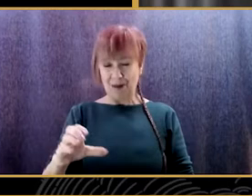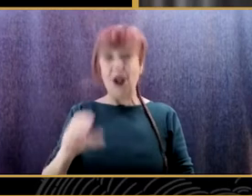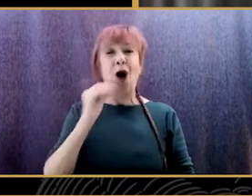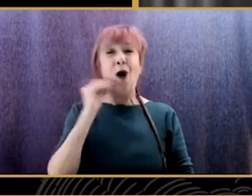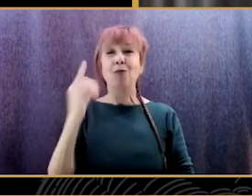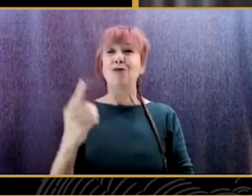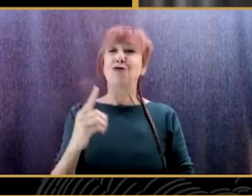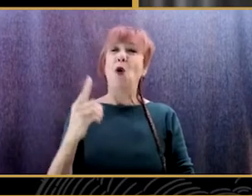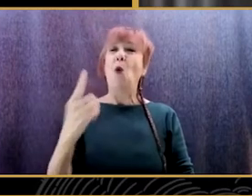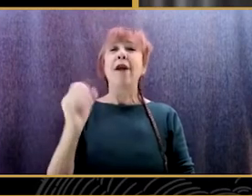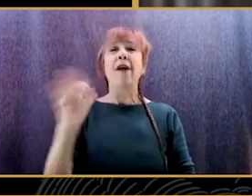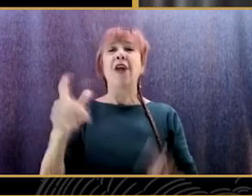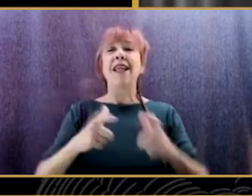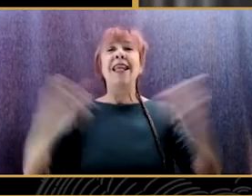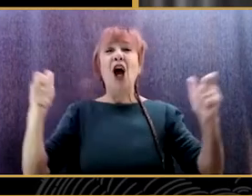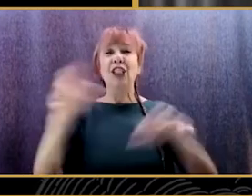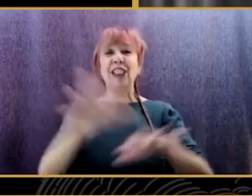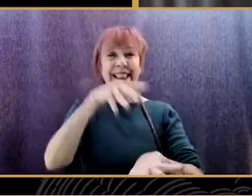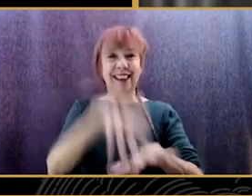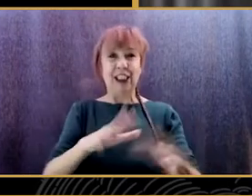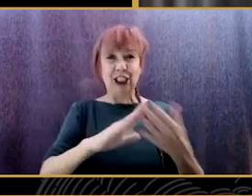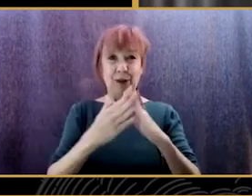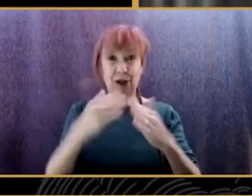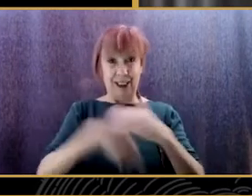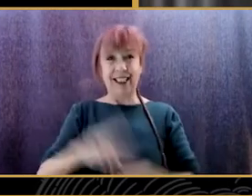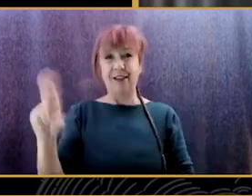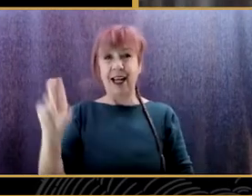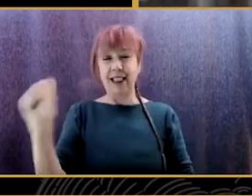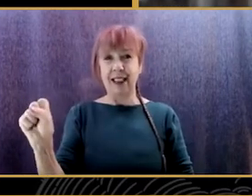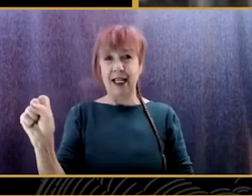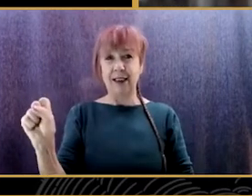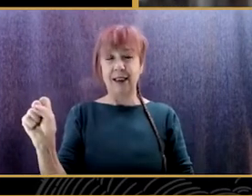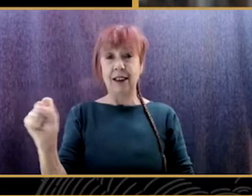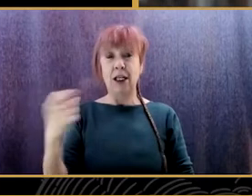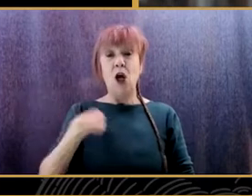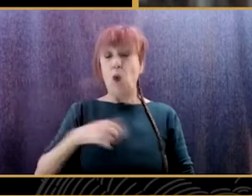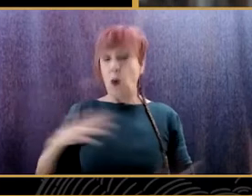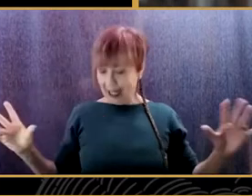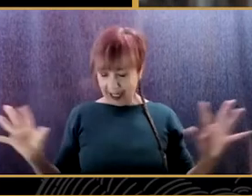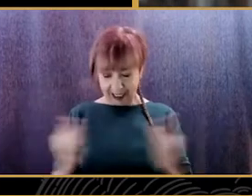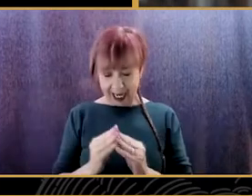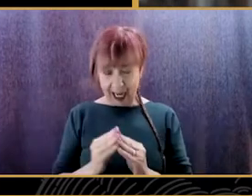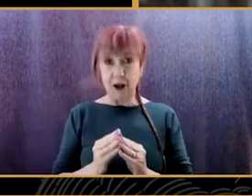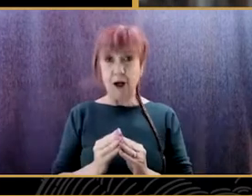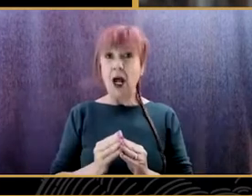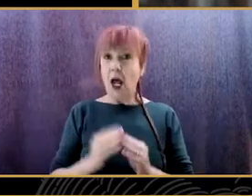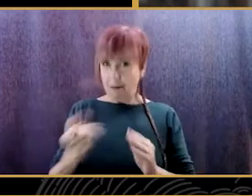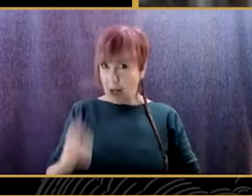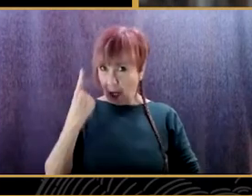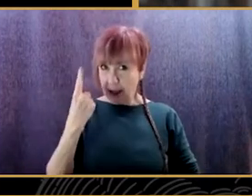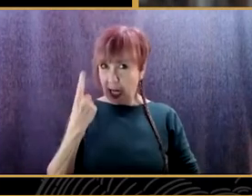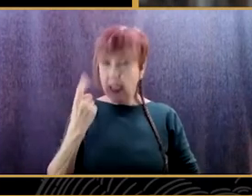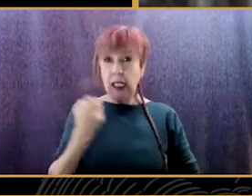home to one of the largest urban indigenous communities in the United States. We gather, recognizing that